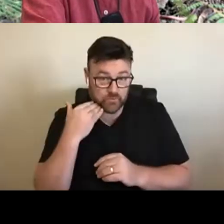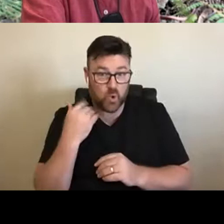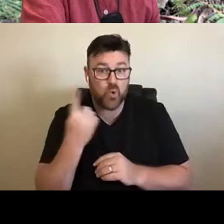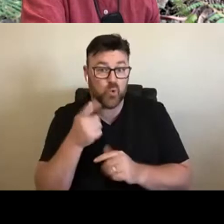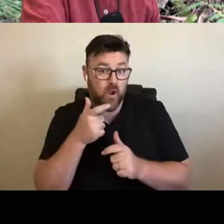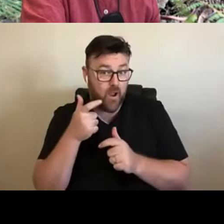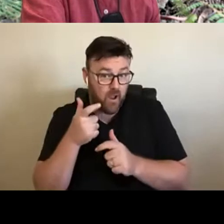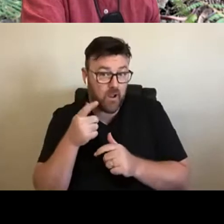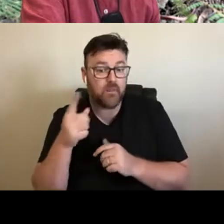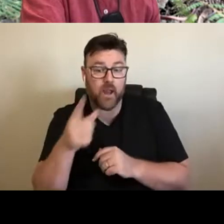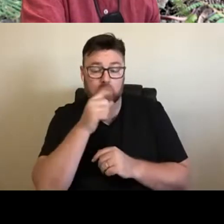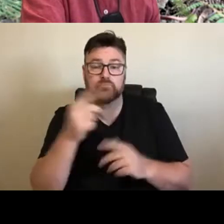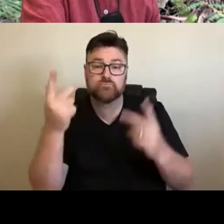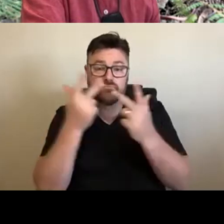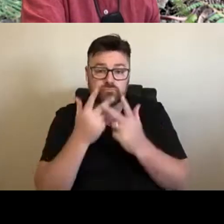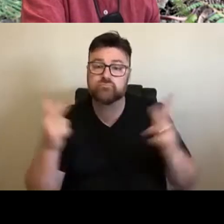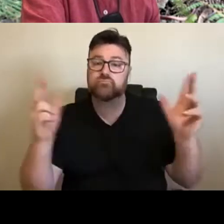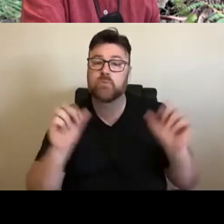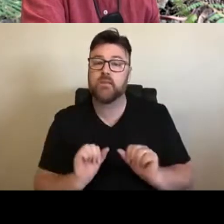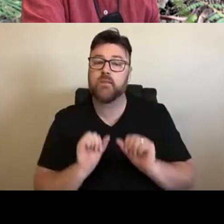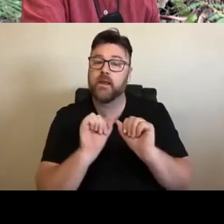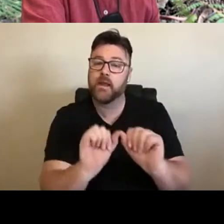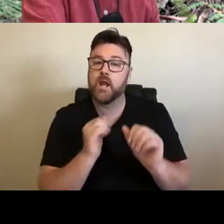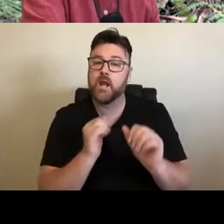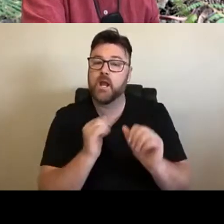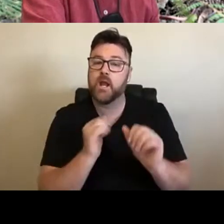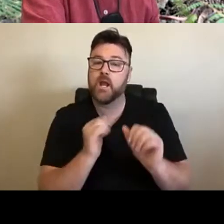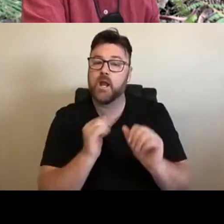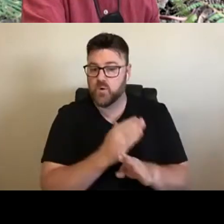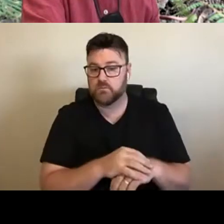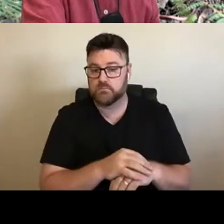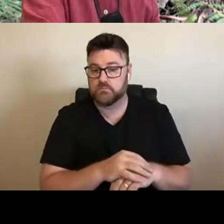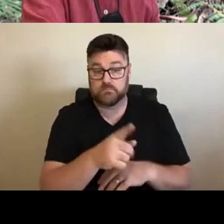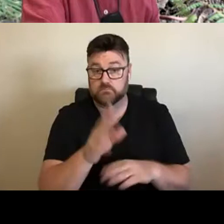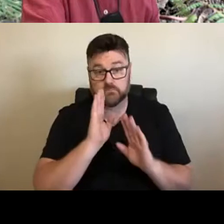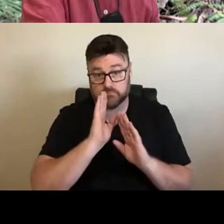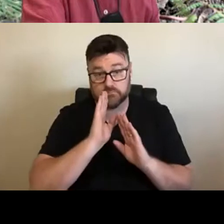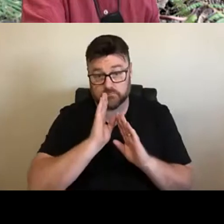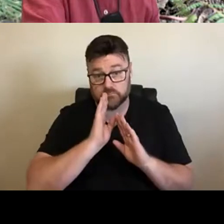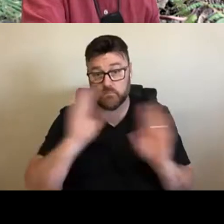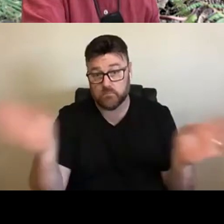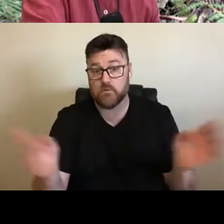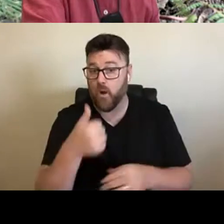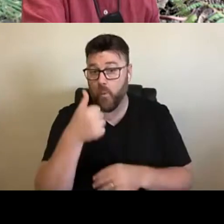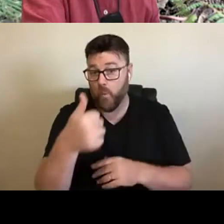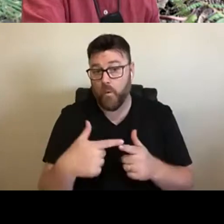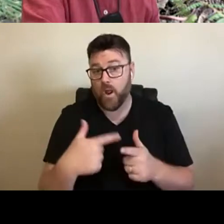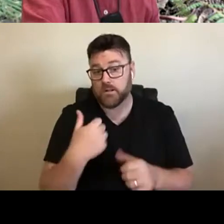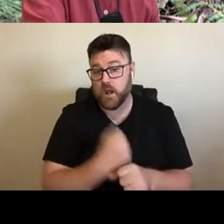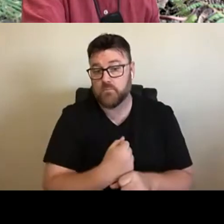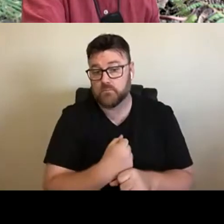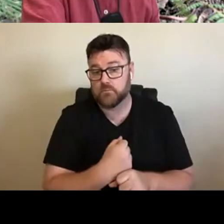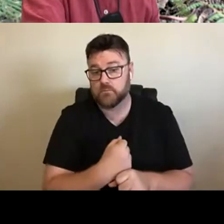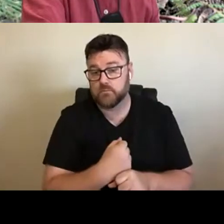to display and show their work. Now, I think that's fairly phenomenal, and I think that's a pretty good example about hit